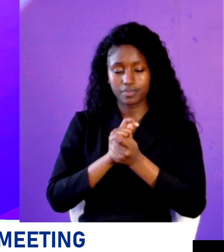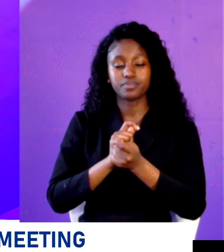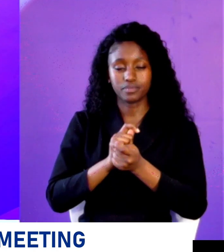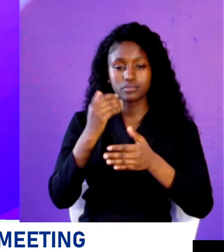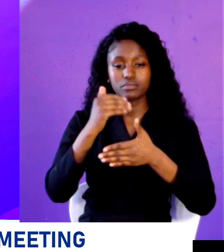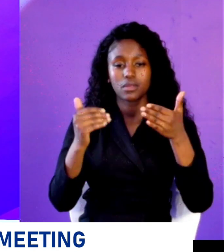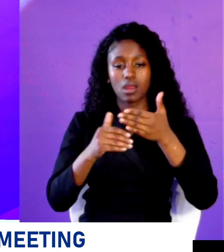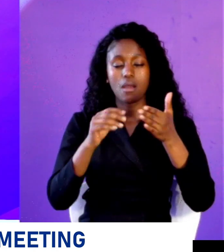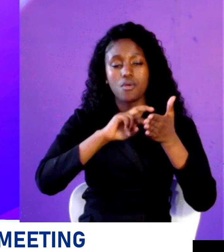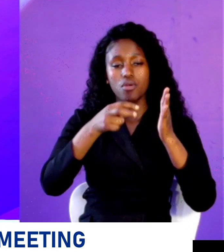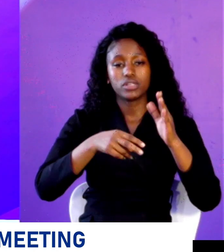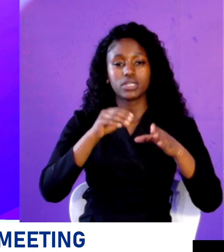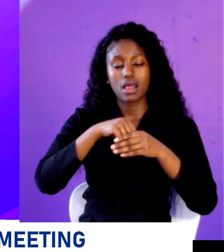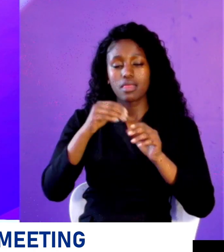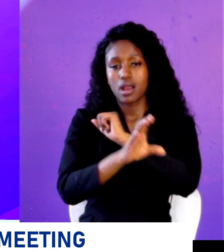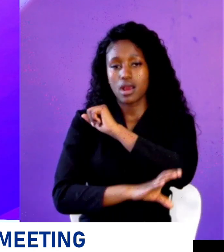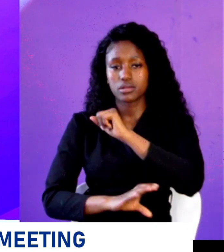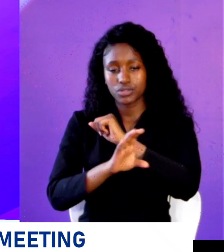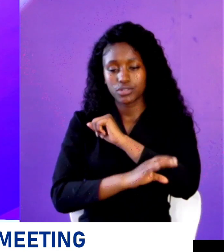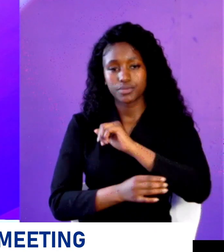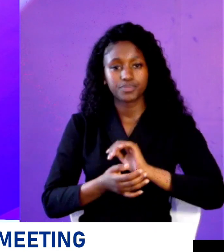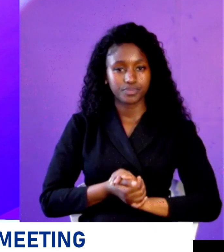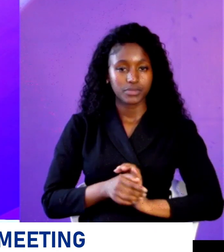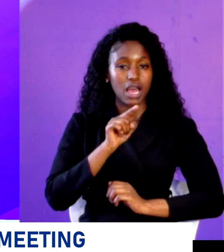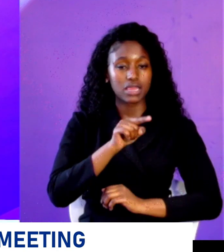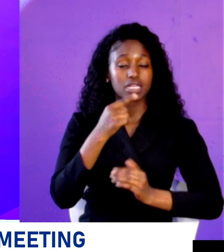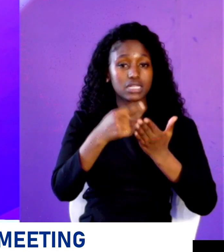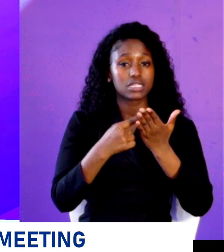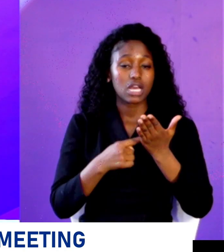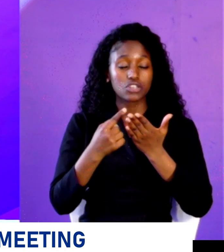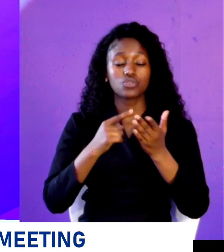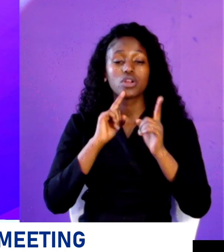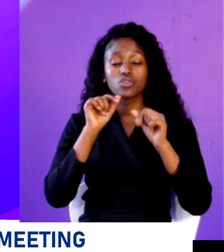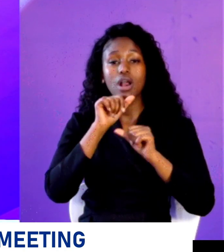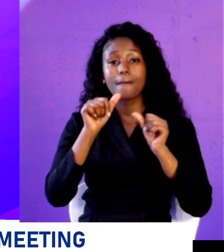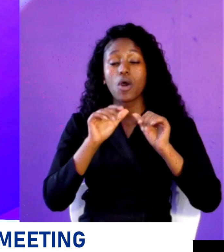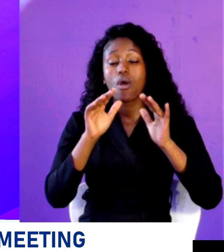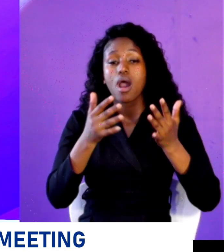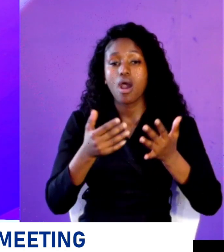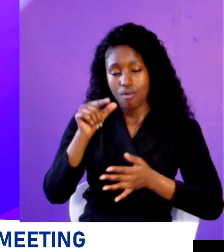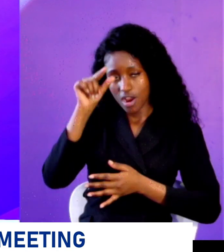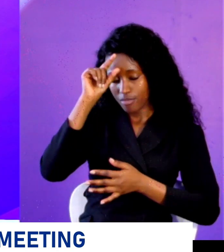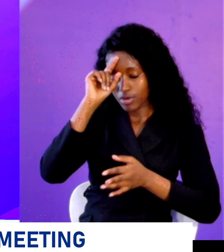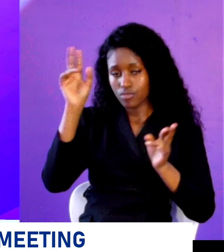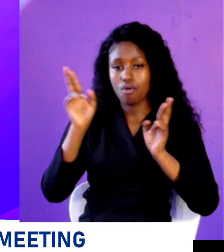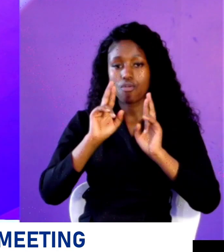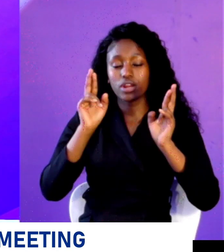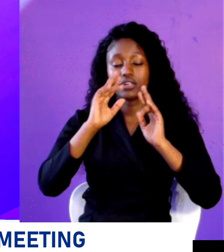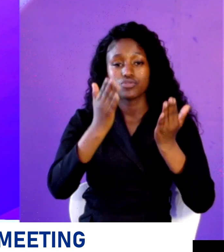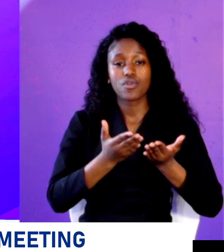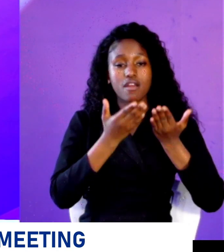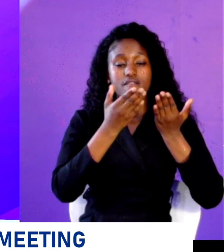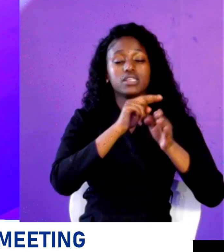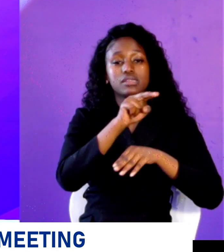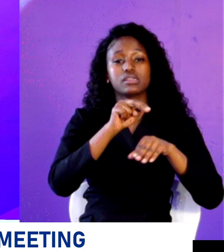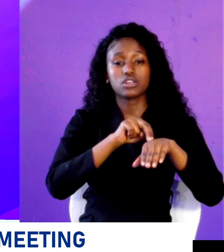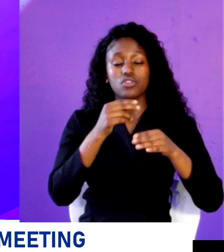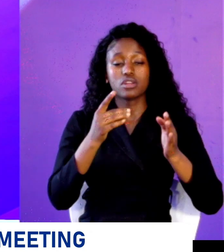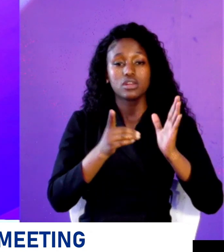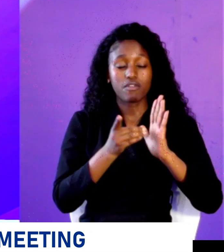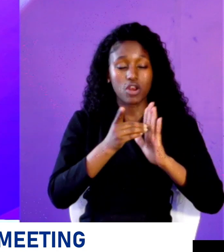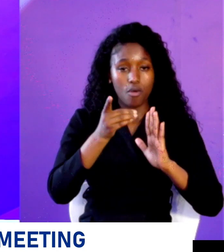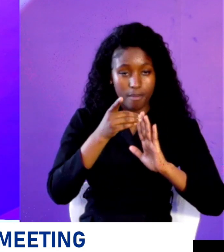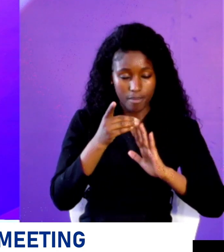the country. The discussions underscored the government's commitment to advancing its national development